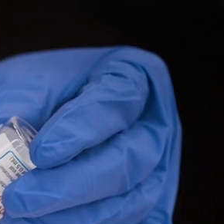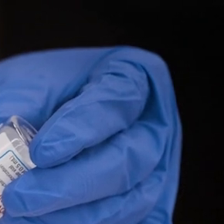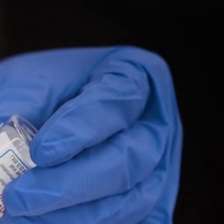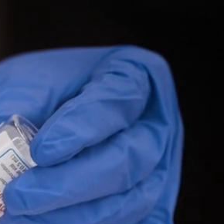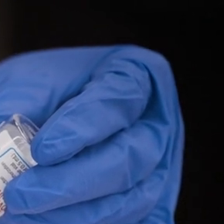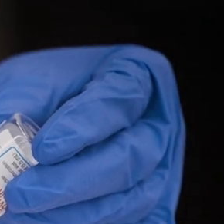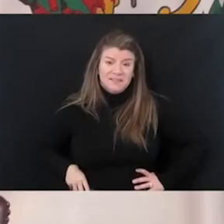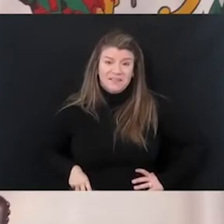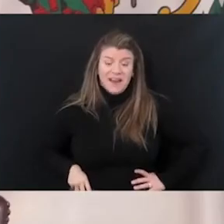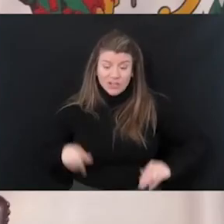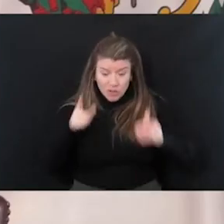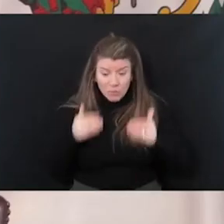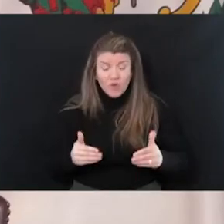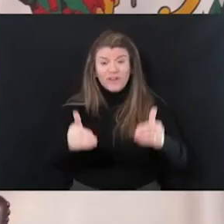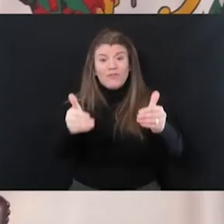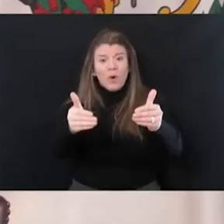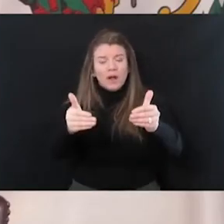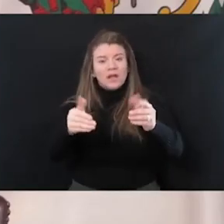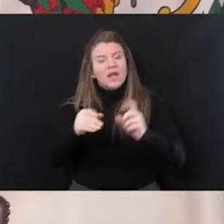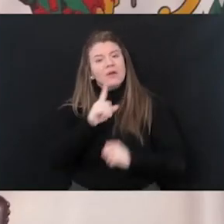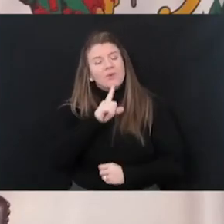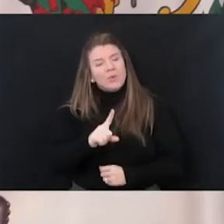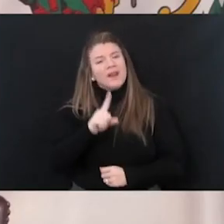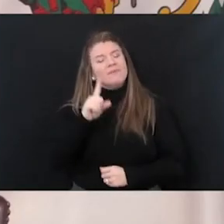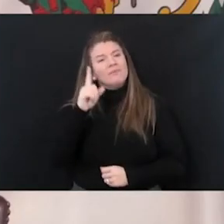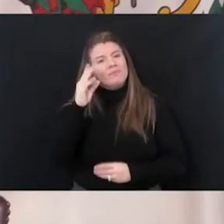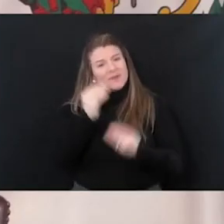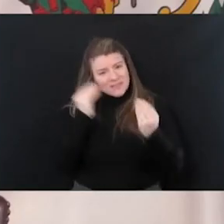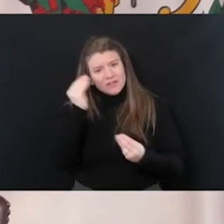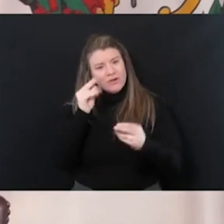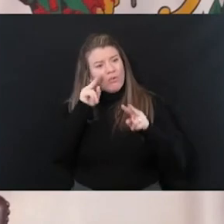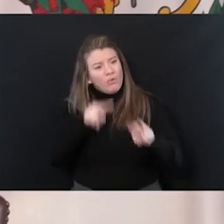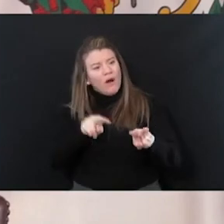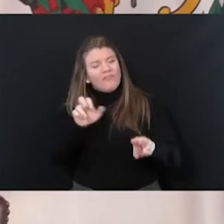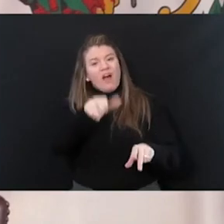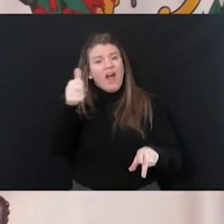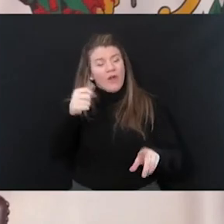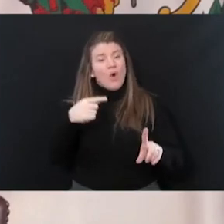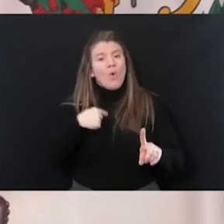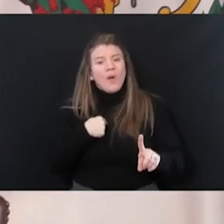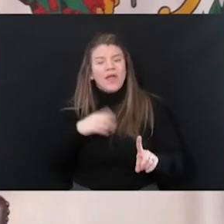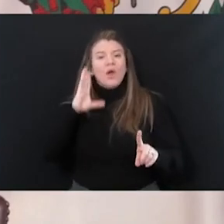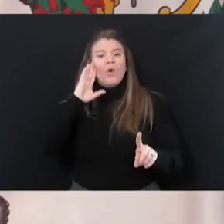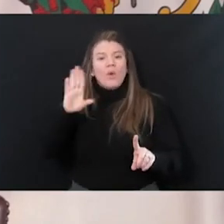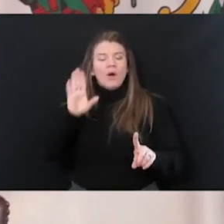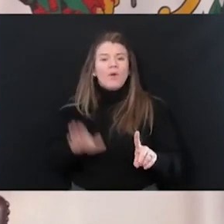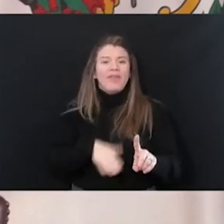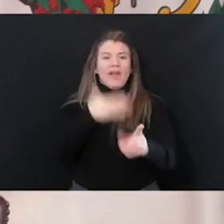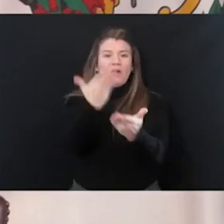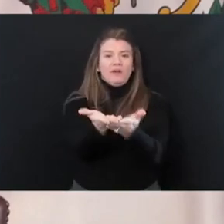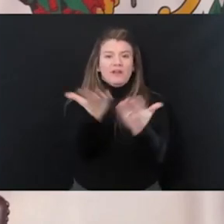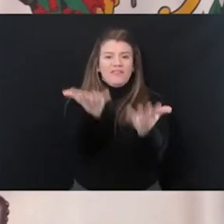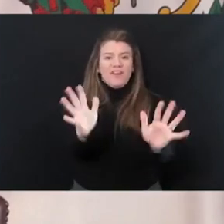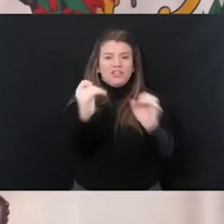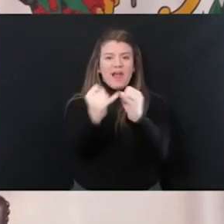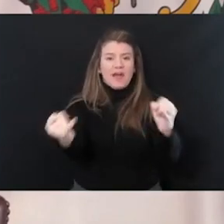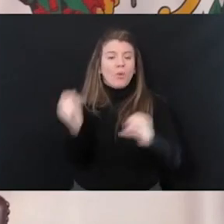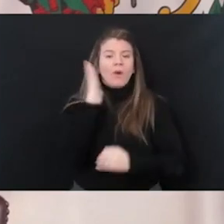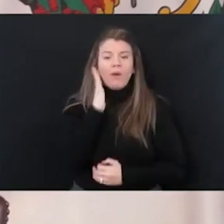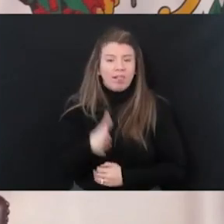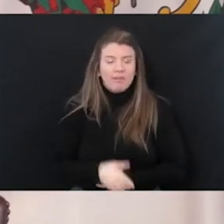across the state. Just be really considerate of all, and we'll get there. I am extremely